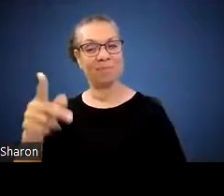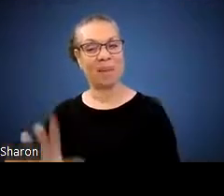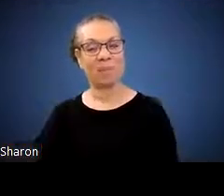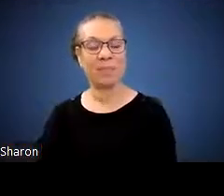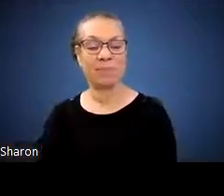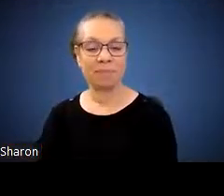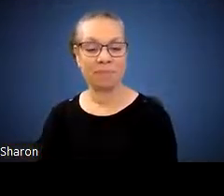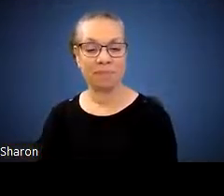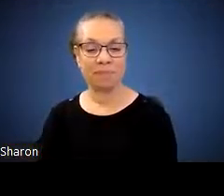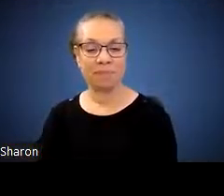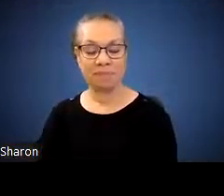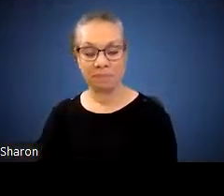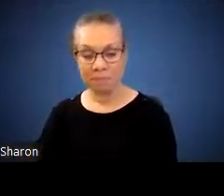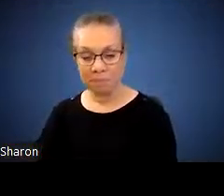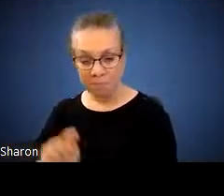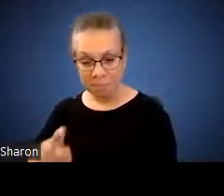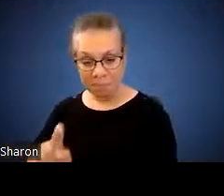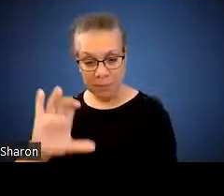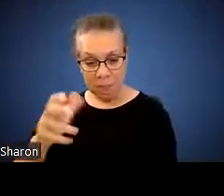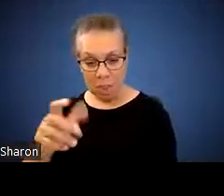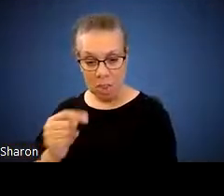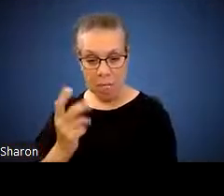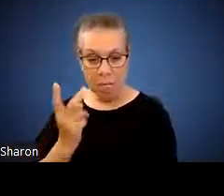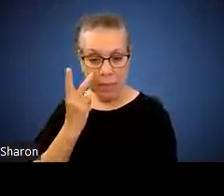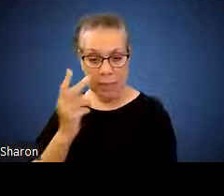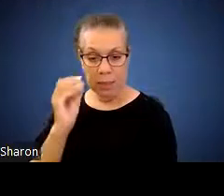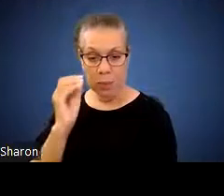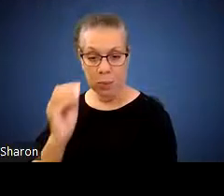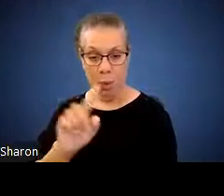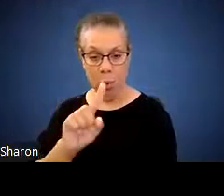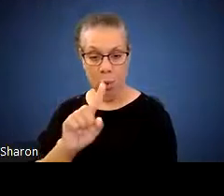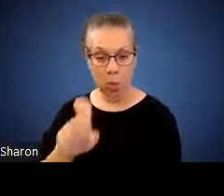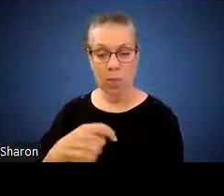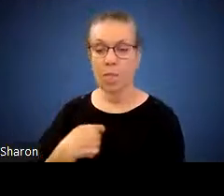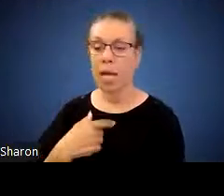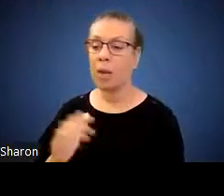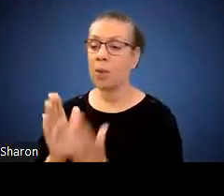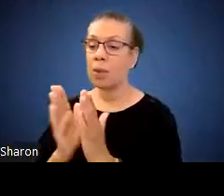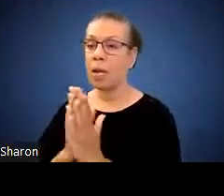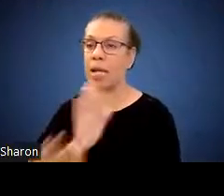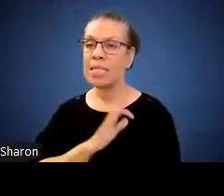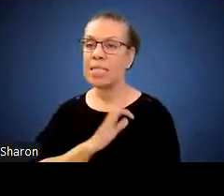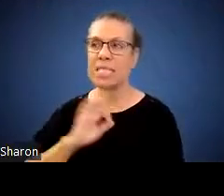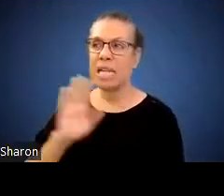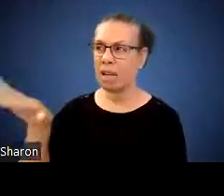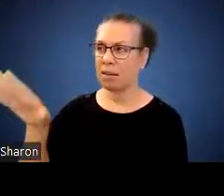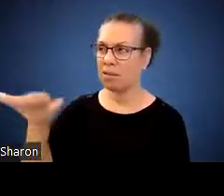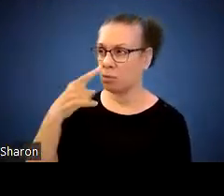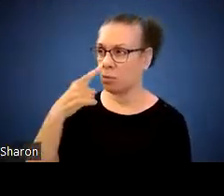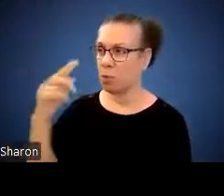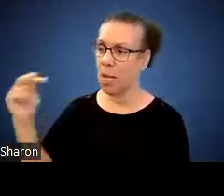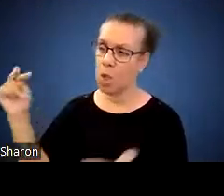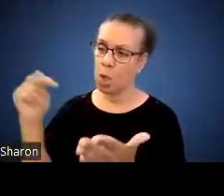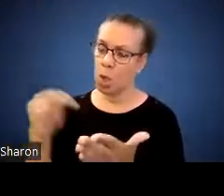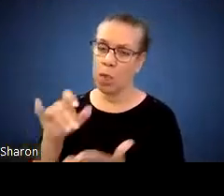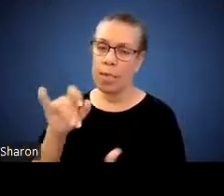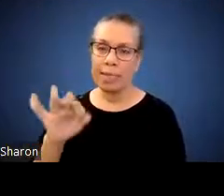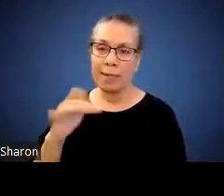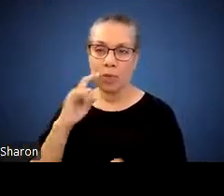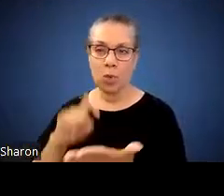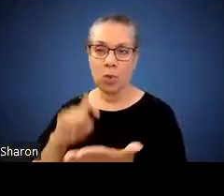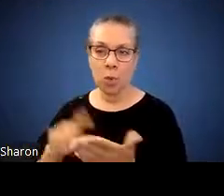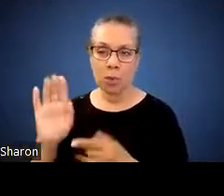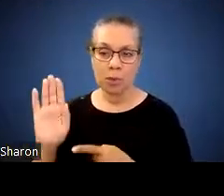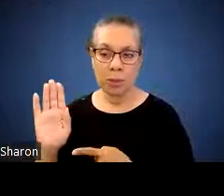I don't see any questions in the chat right now. I will ask my staff to help me as well with identifying if any hands are raised. I know it